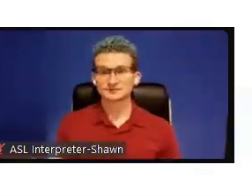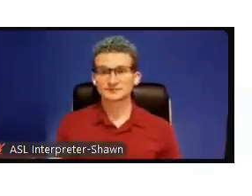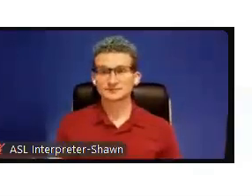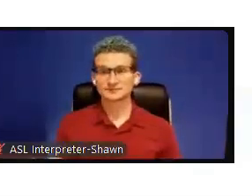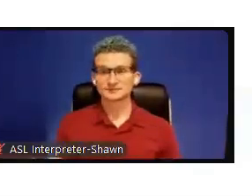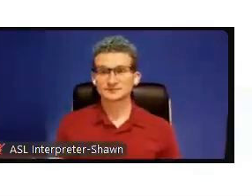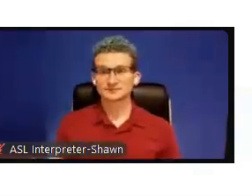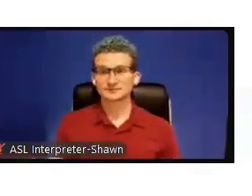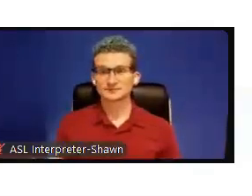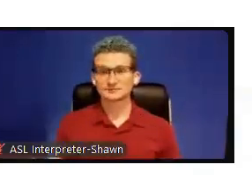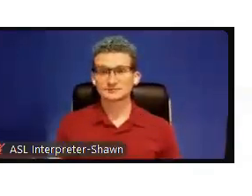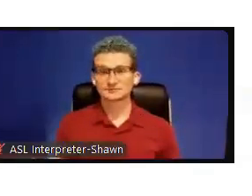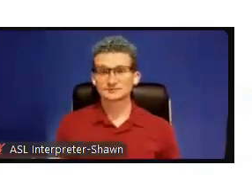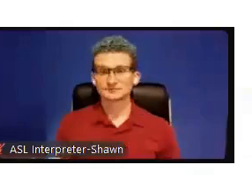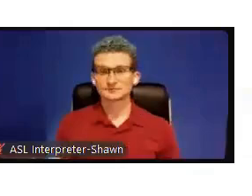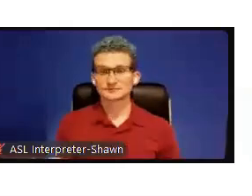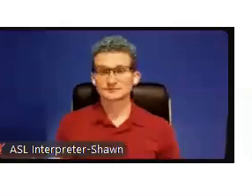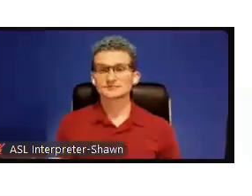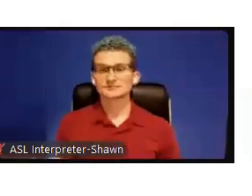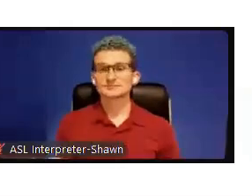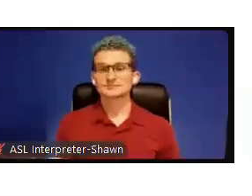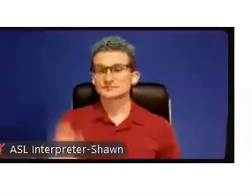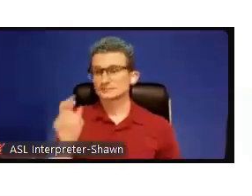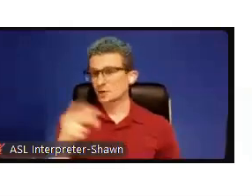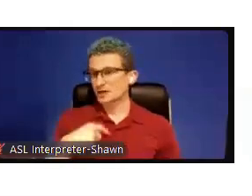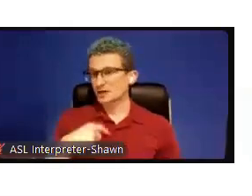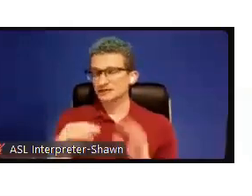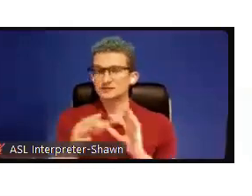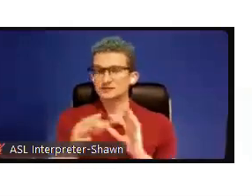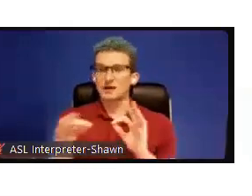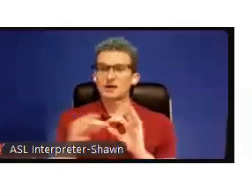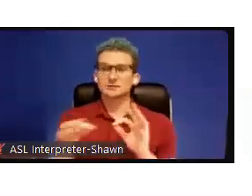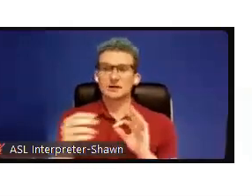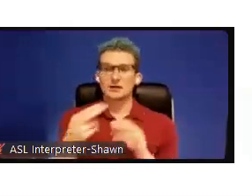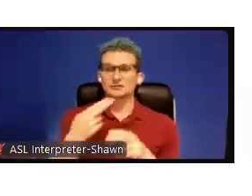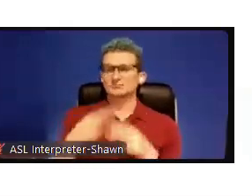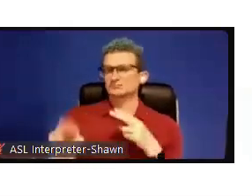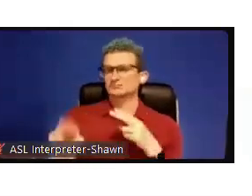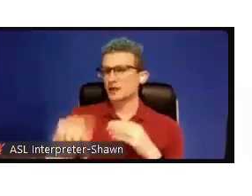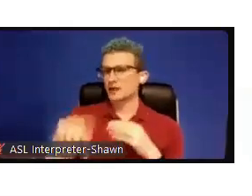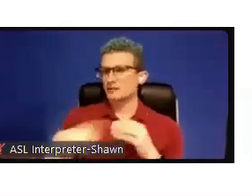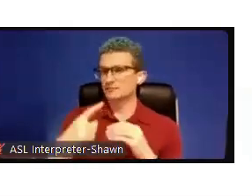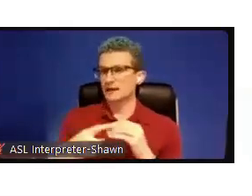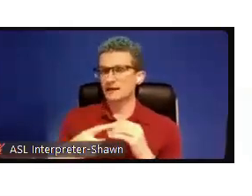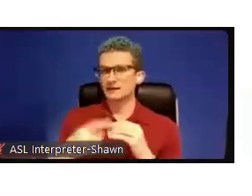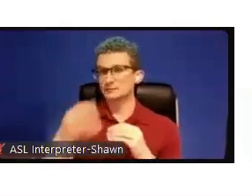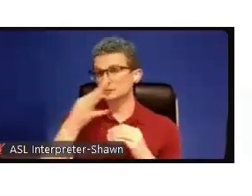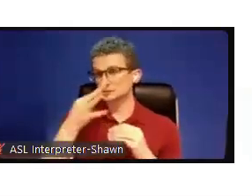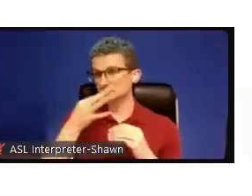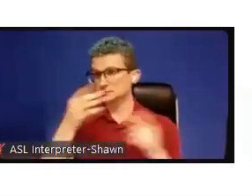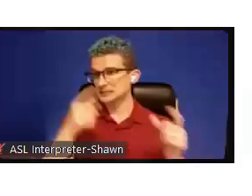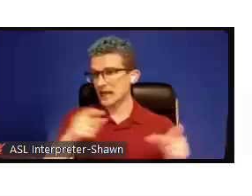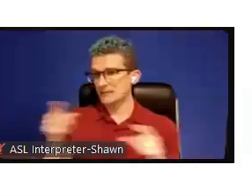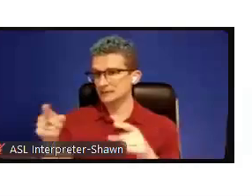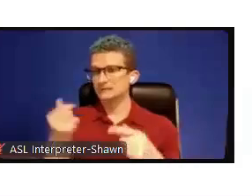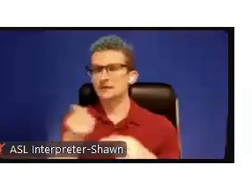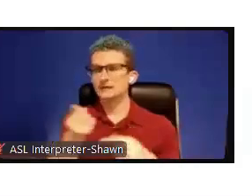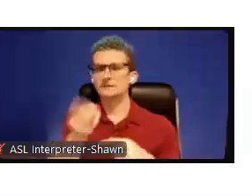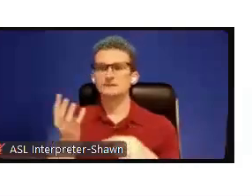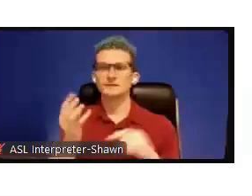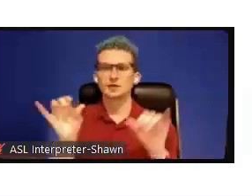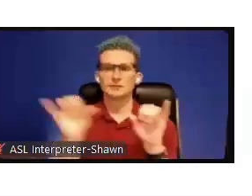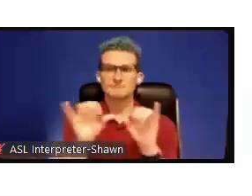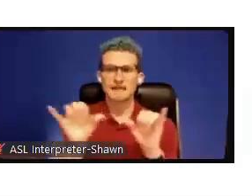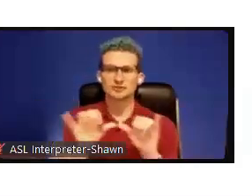All right, so I will talk briefly about what's upcoming. So we have a couple of metrics, specifically 3 metrics